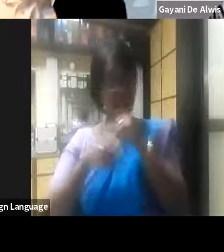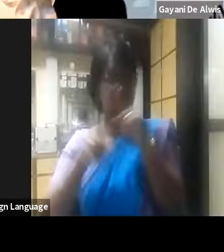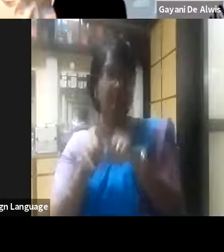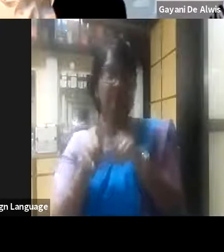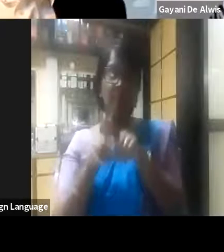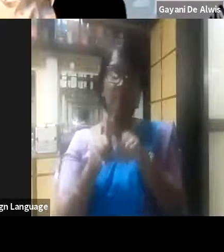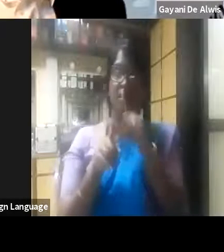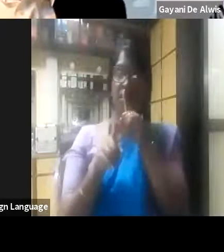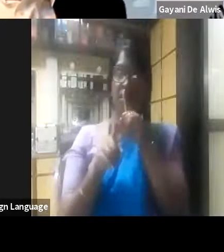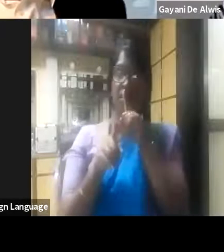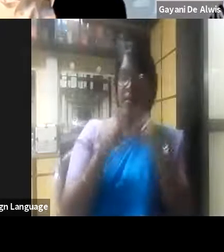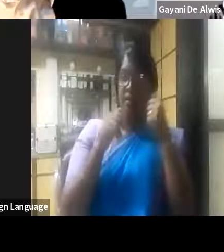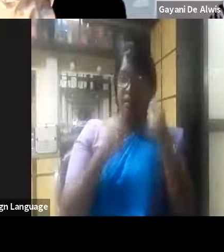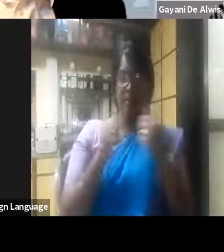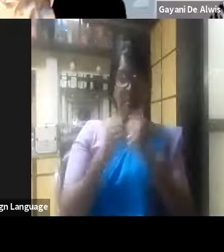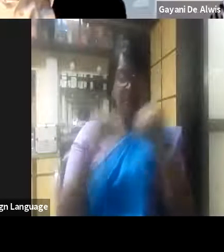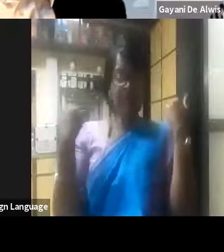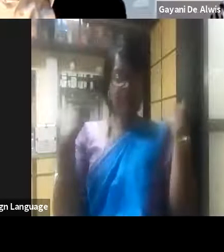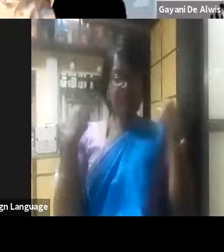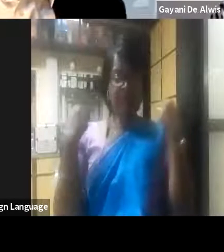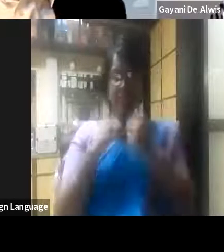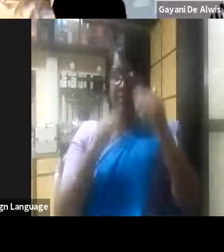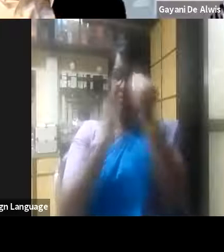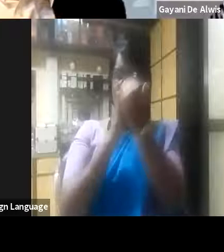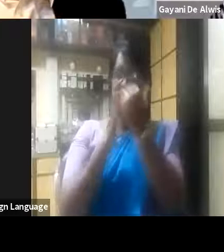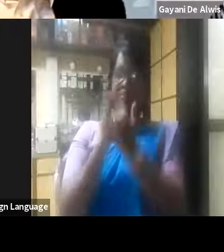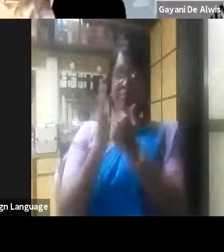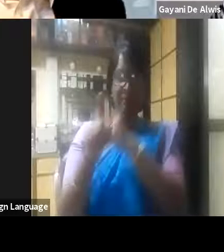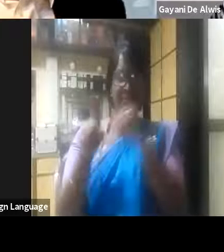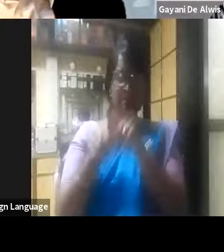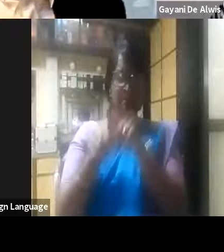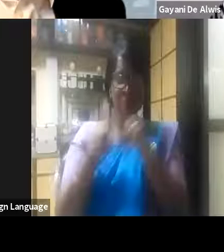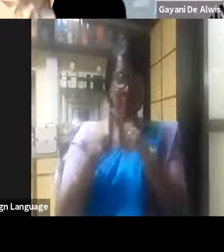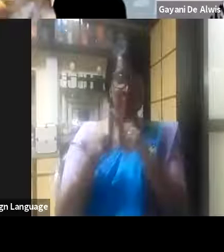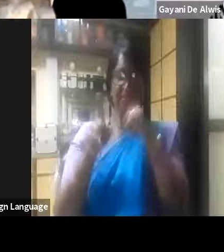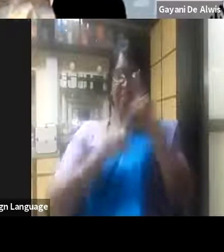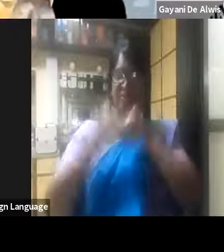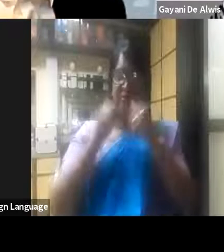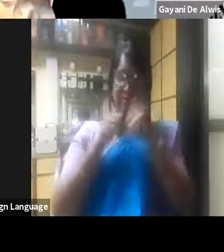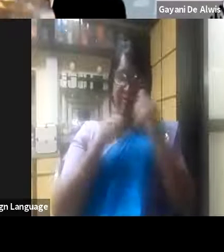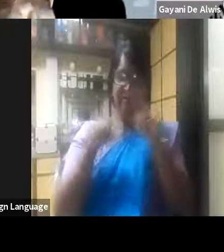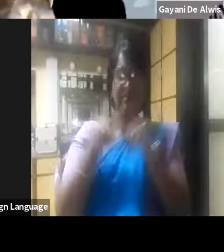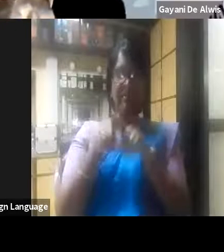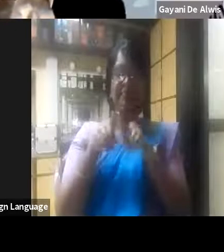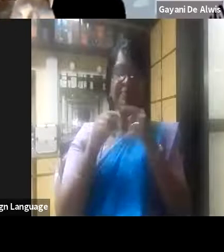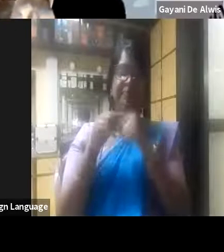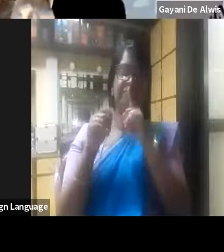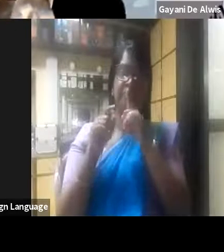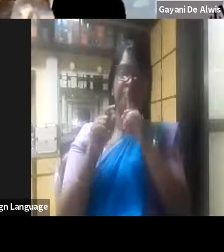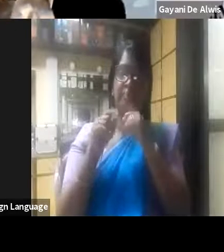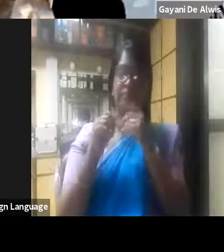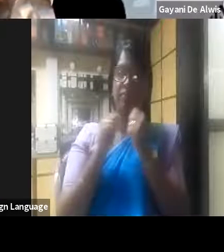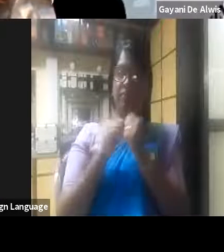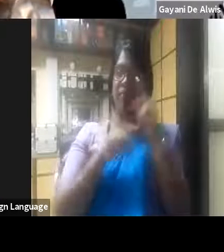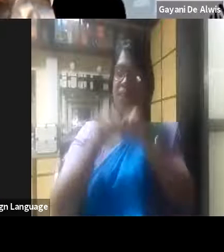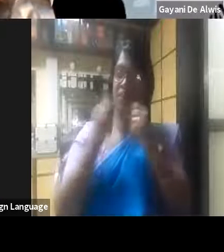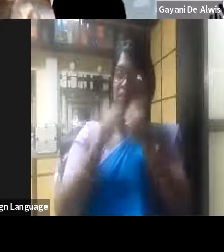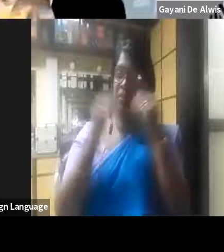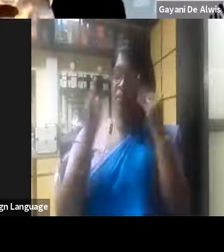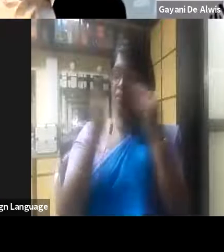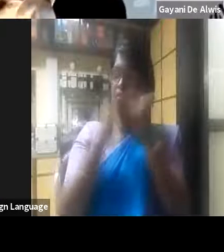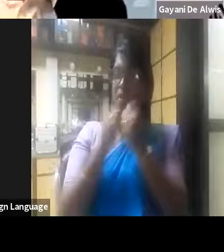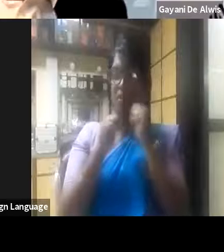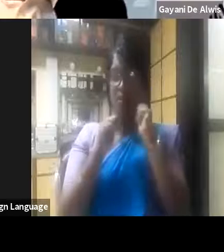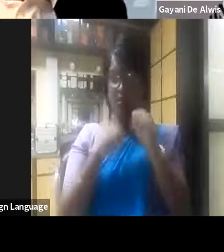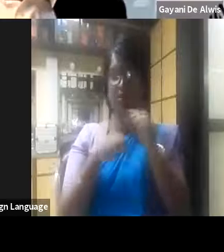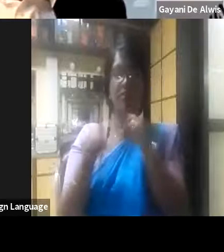it's very hard to craft an agenda, for a panel discussion these days, without talking about supply chain challenges, that